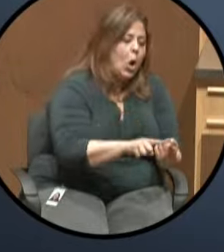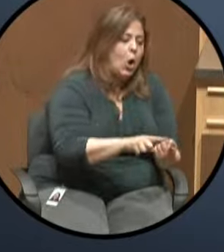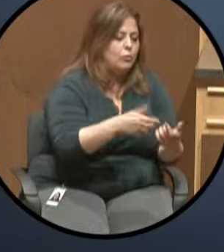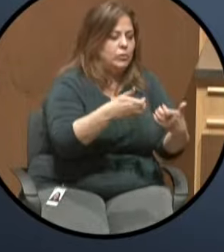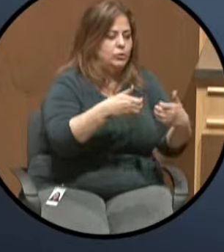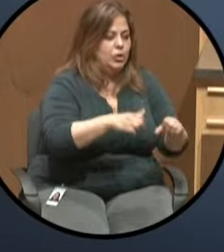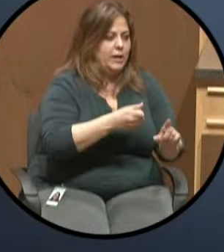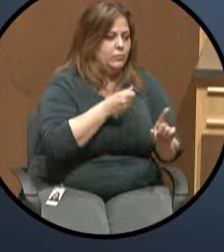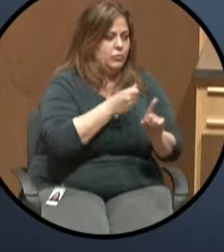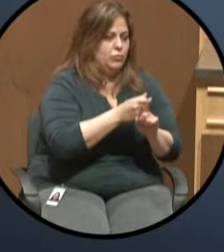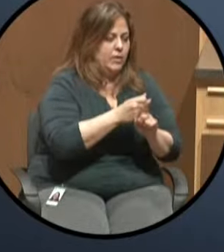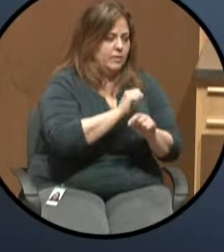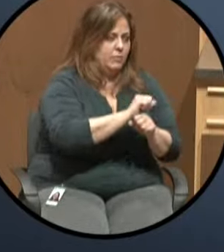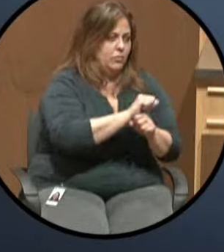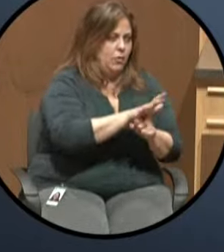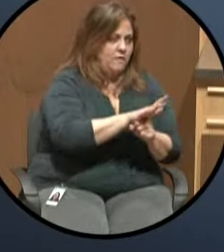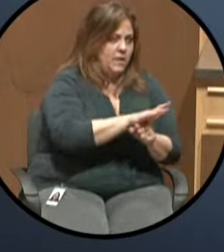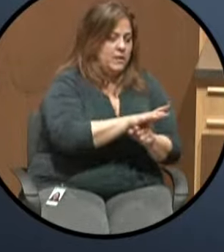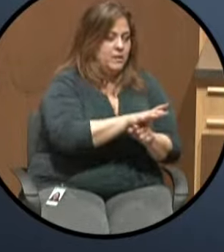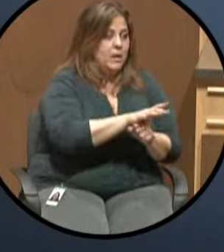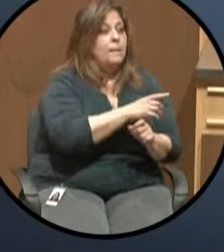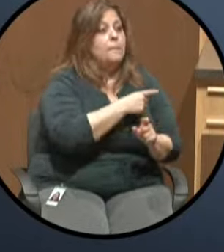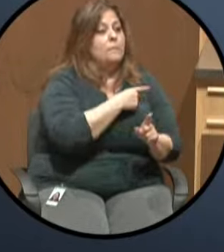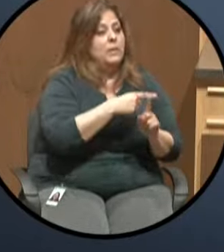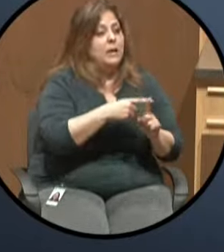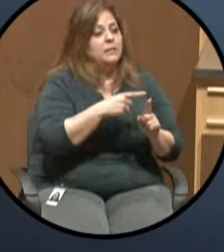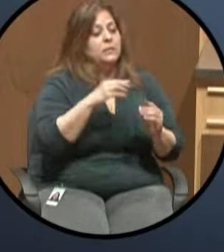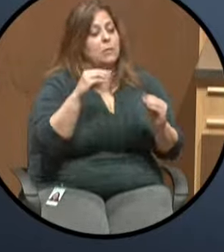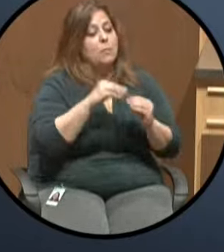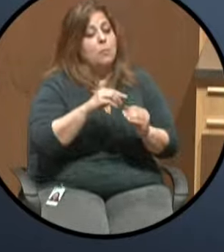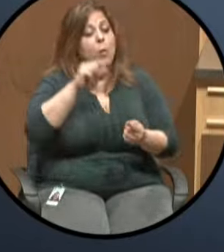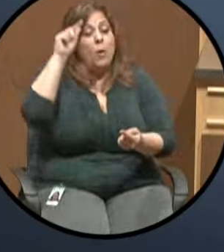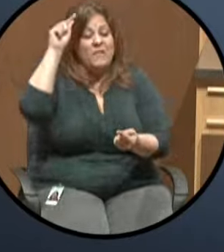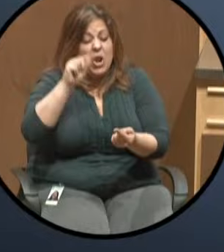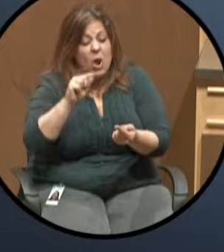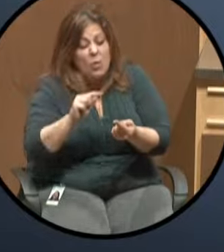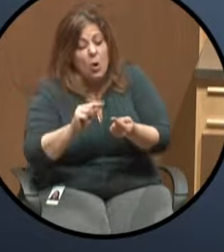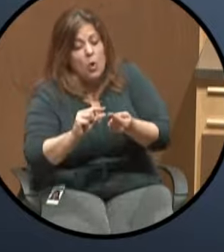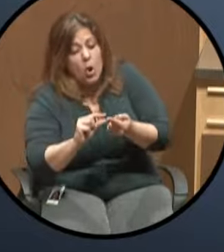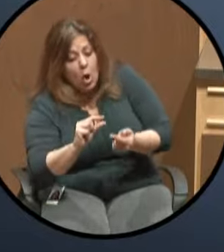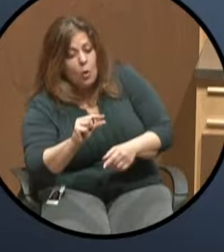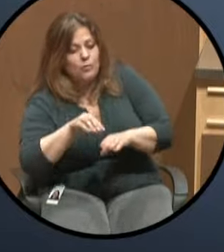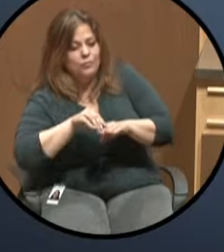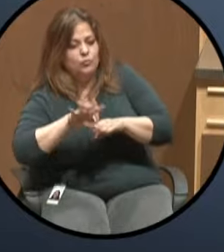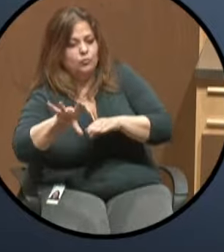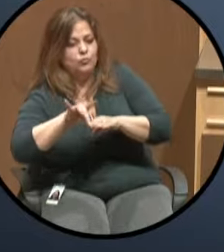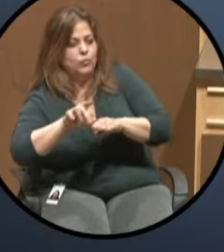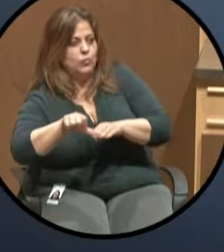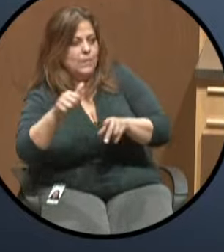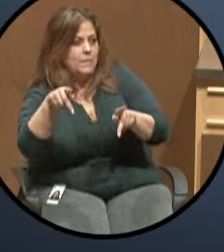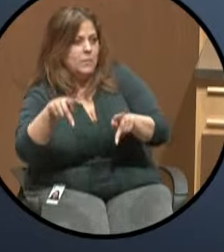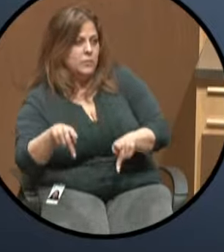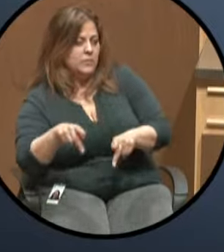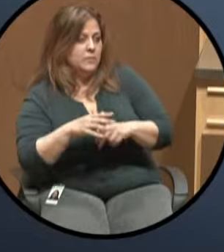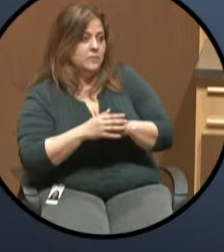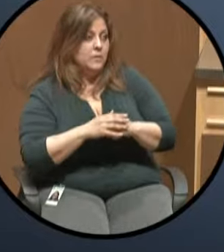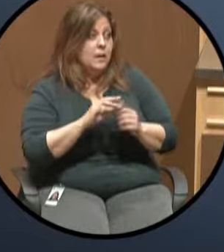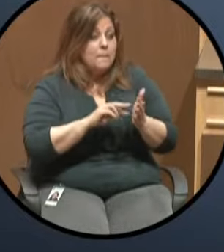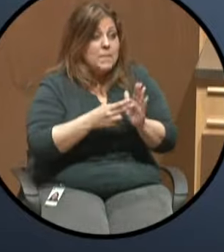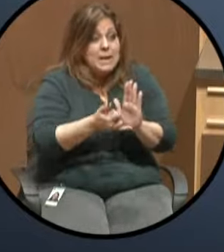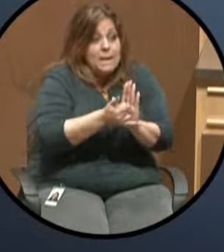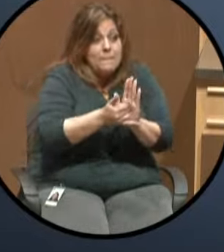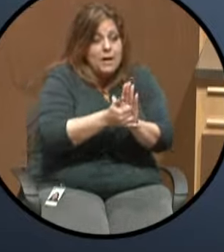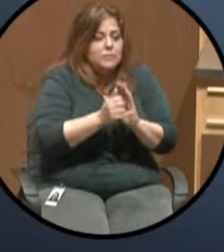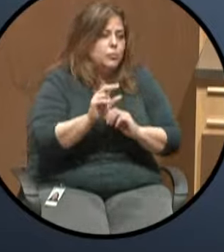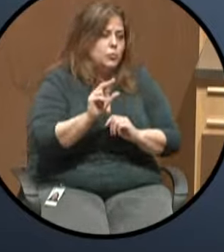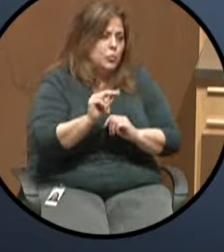COVID infection, and an even lower likelihood that you are going to transmit COVID-19 to someone else. But it doesn't mean that you